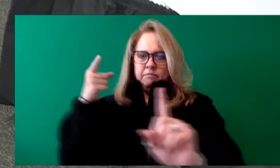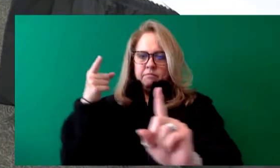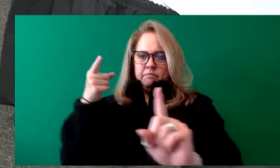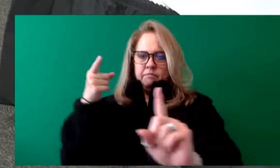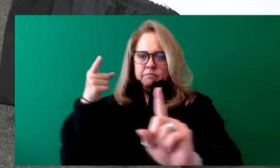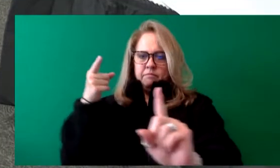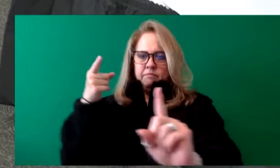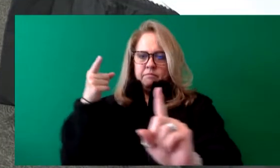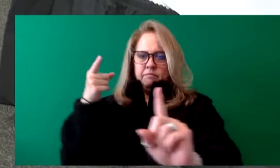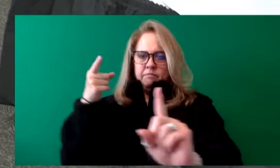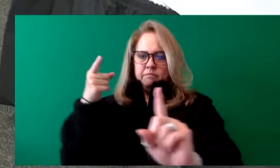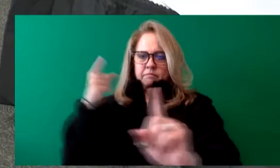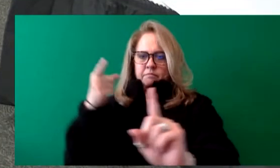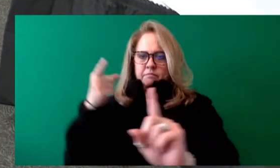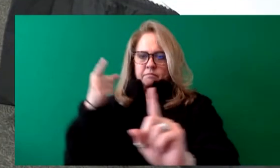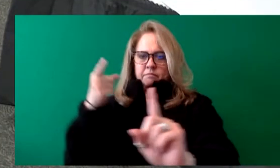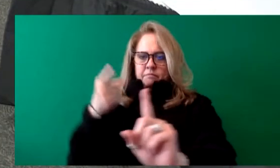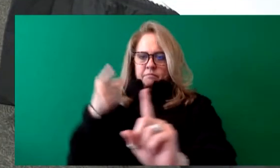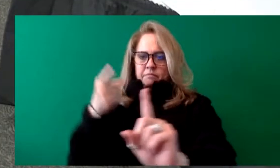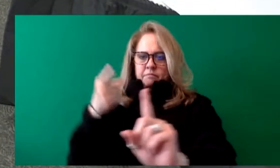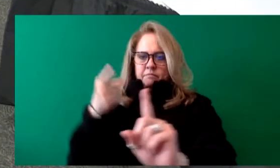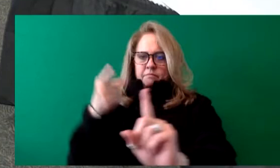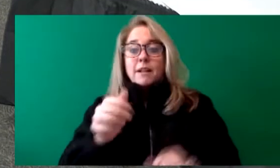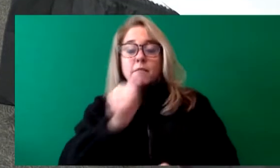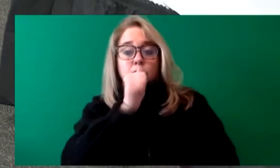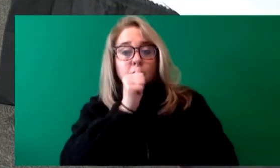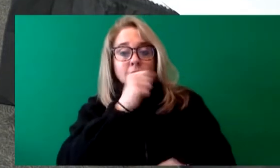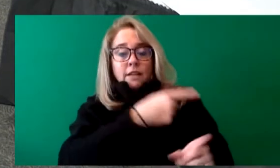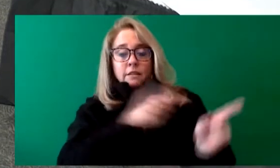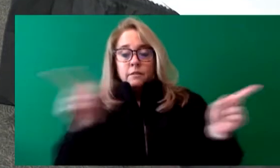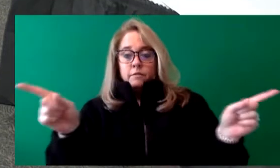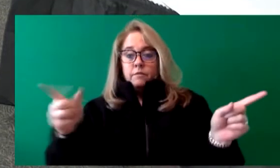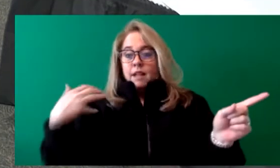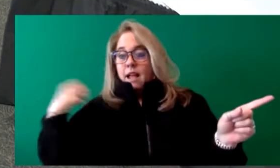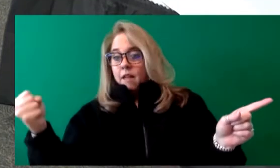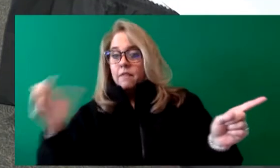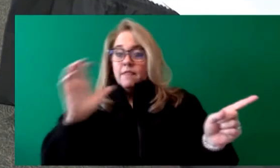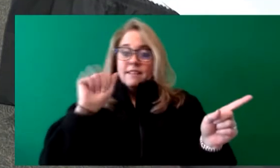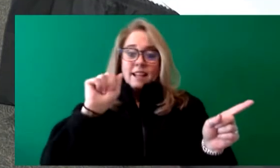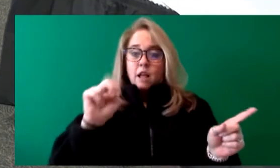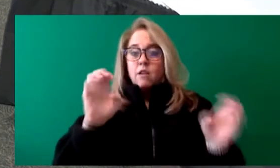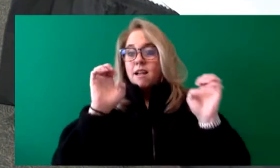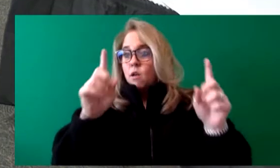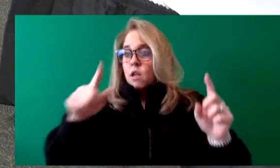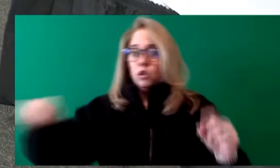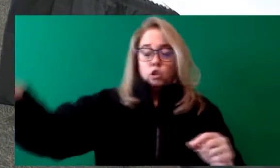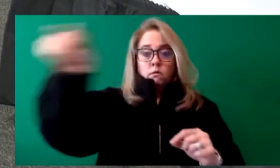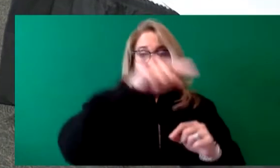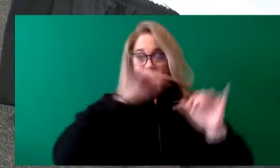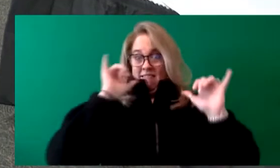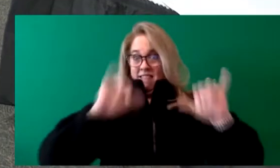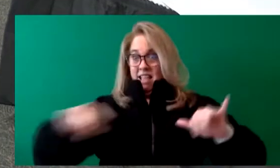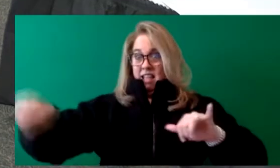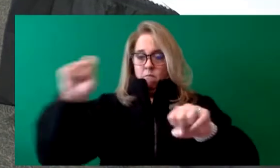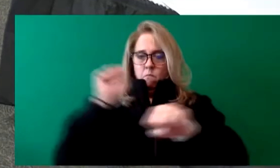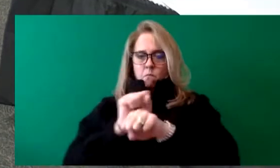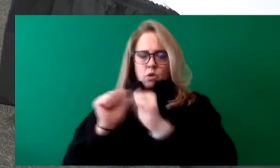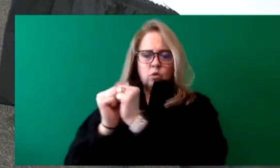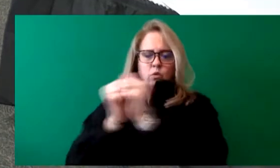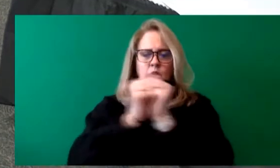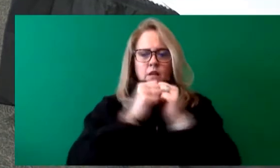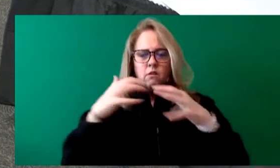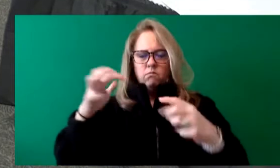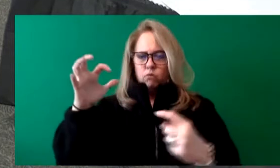between public, private, healthcare, education, I mean, it's been remarkable to see the leadership in